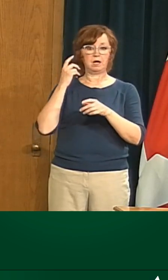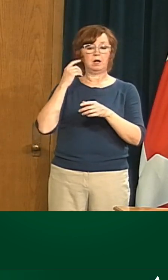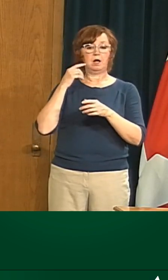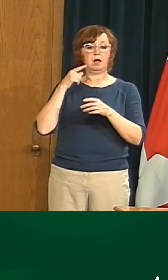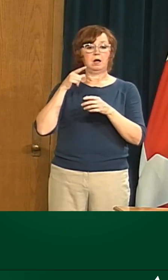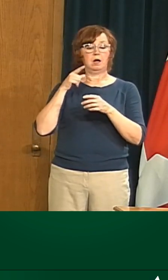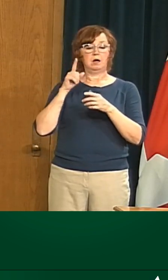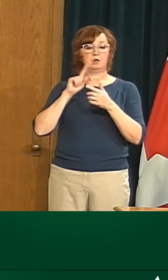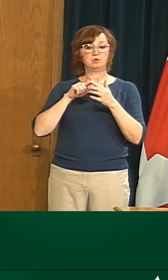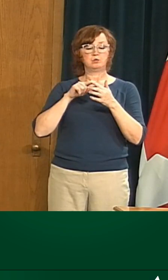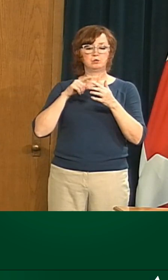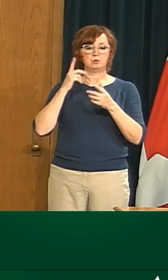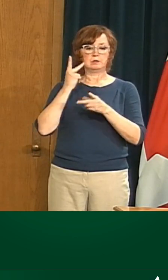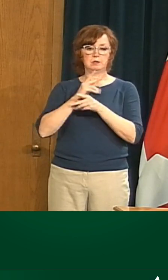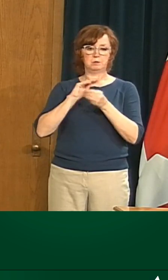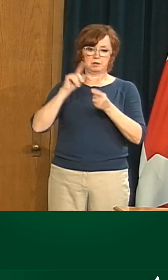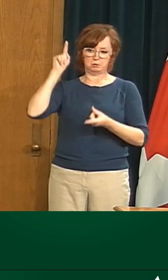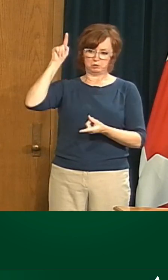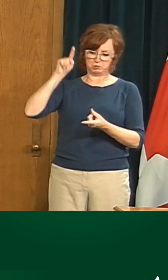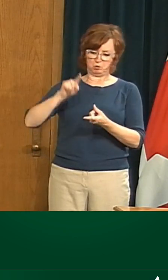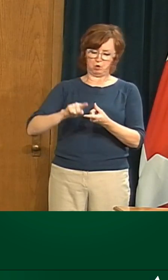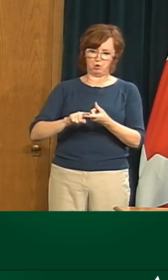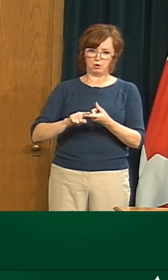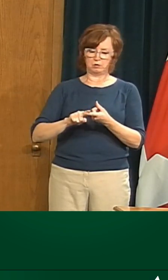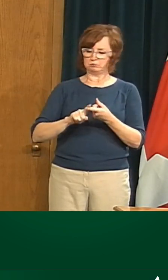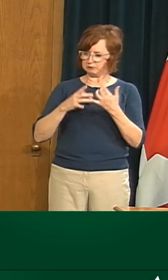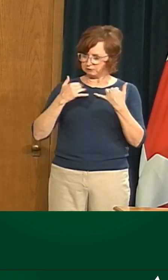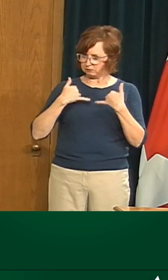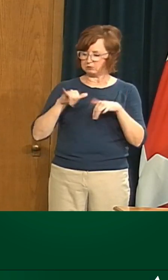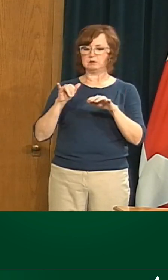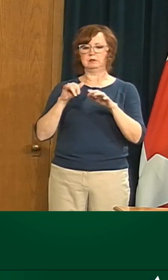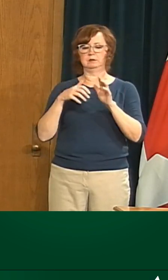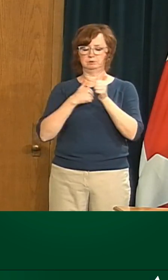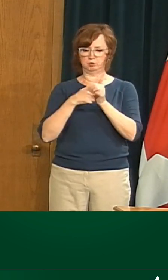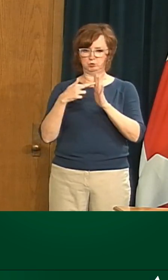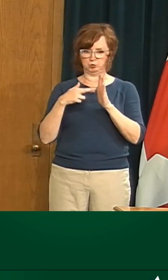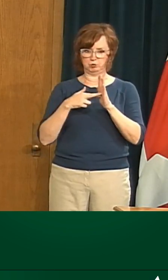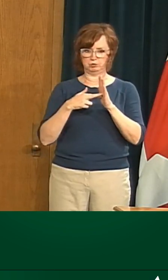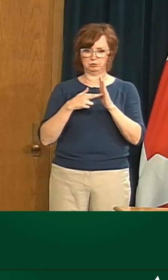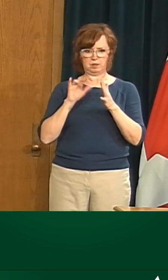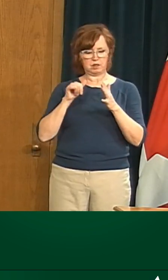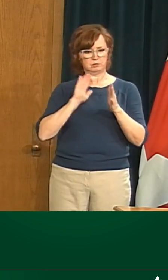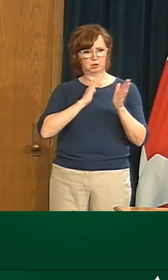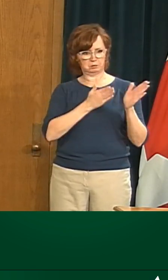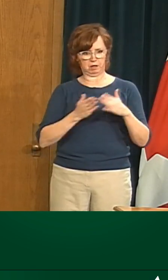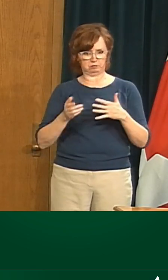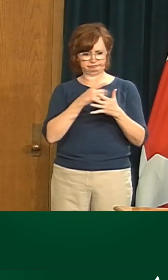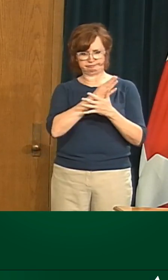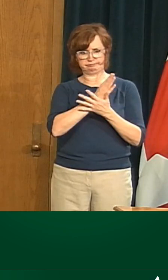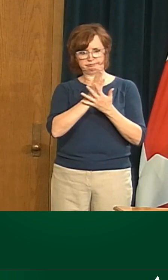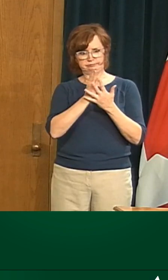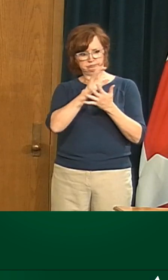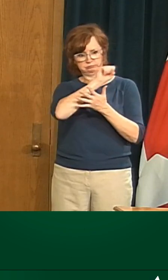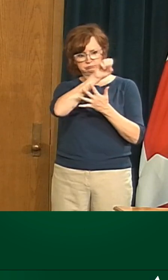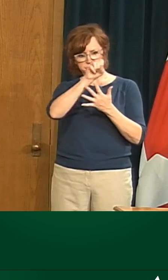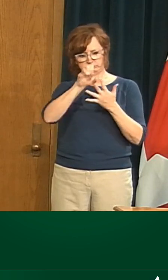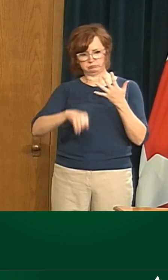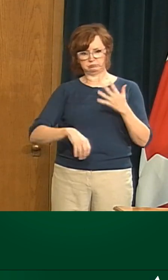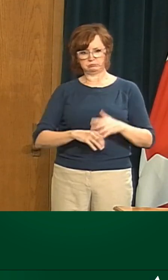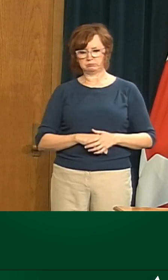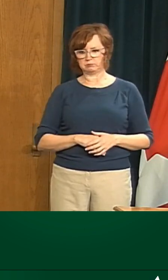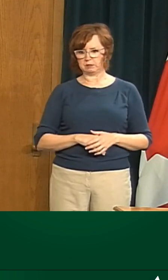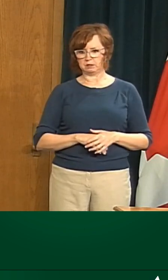and reduce the spread. Those are the goals of the plan that we have here today. We've been working on it